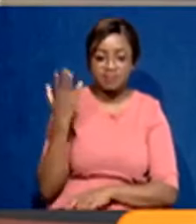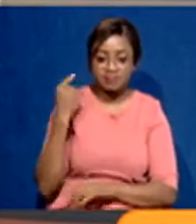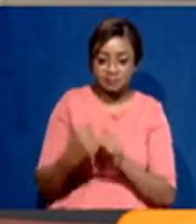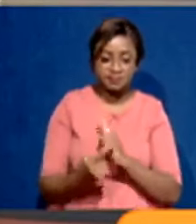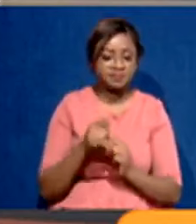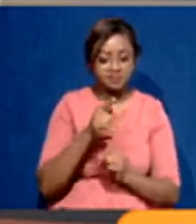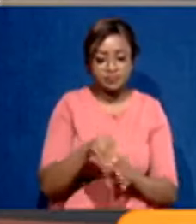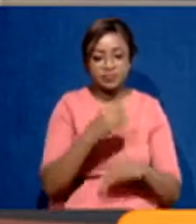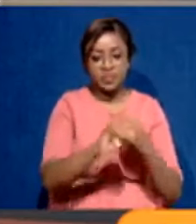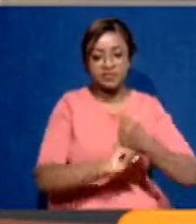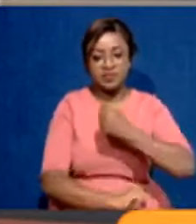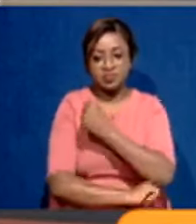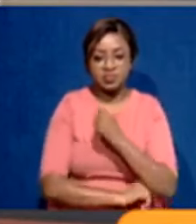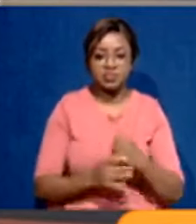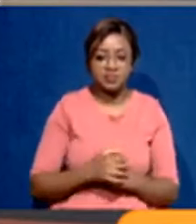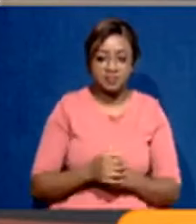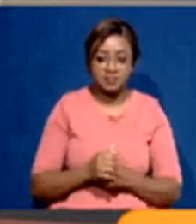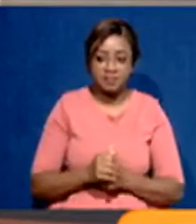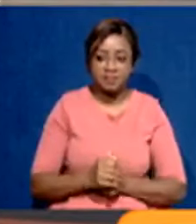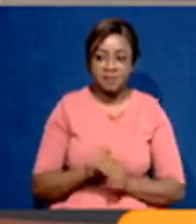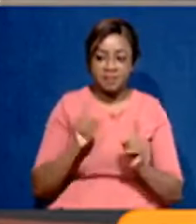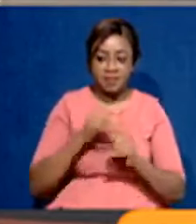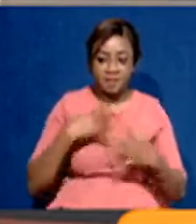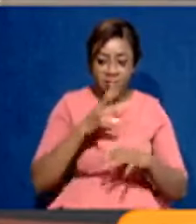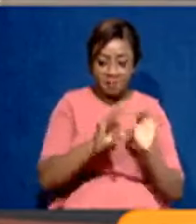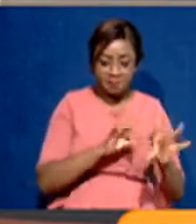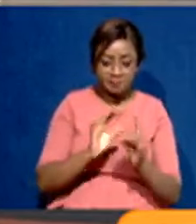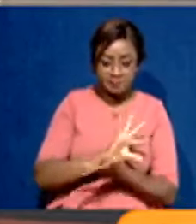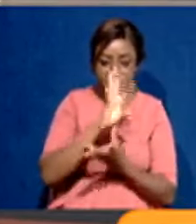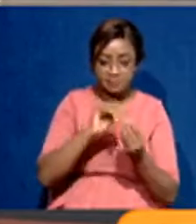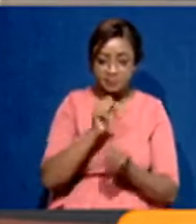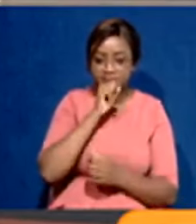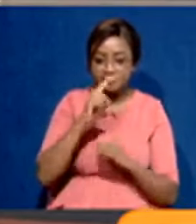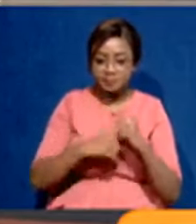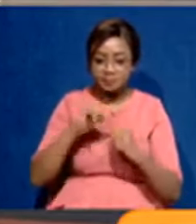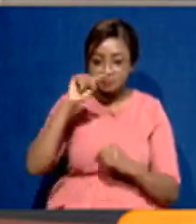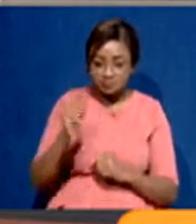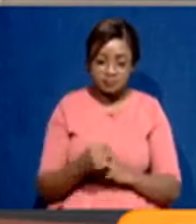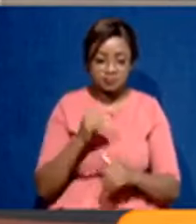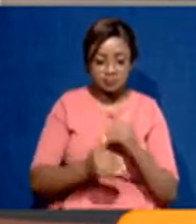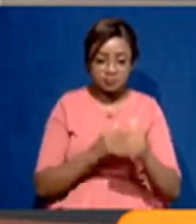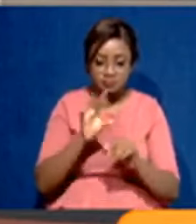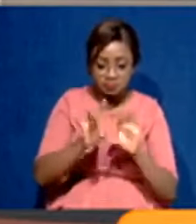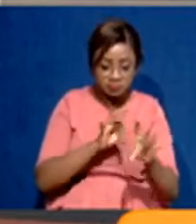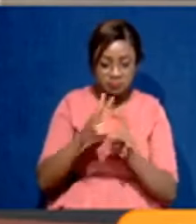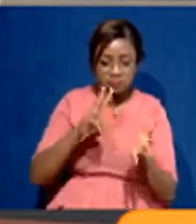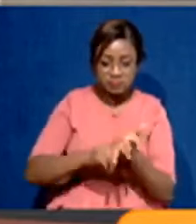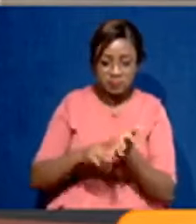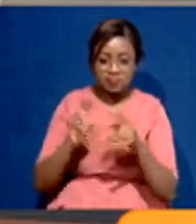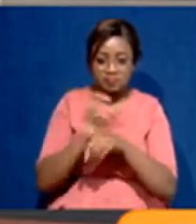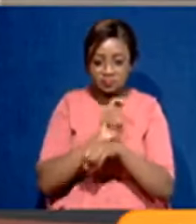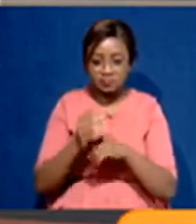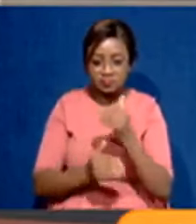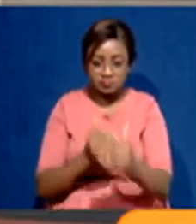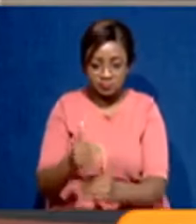scholarship program. The beneficiaries were selected from among 56,000 applicants through a rigorous community-based verification and monitoring